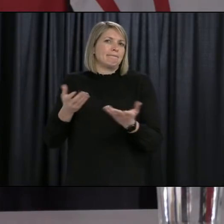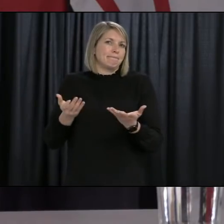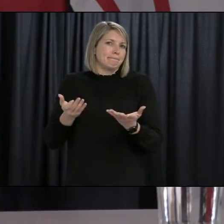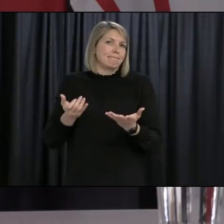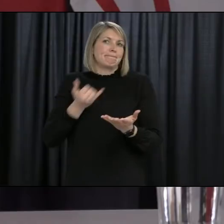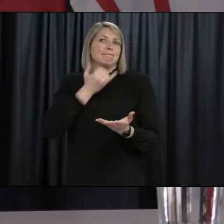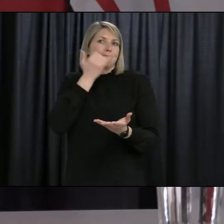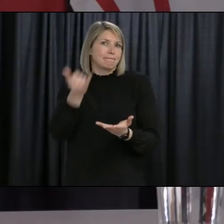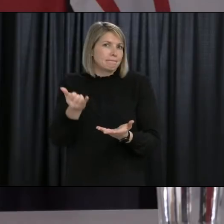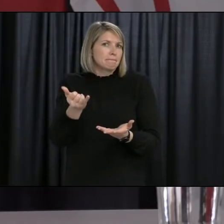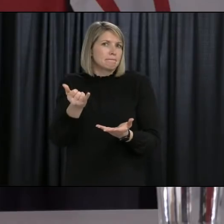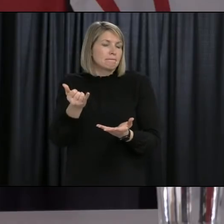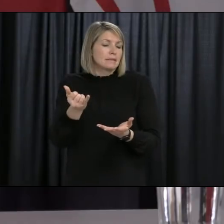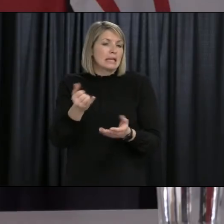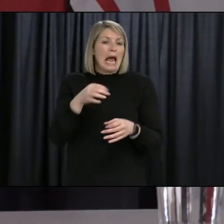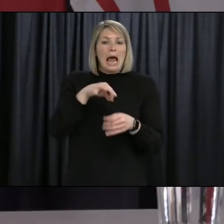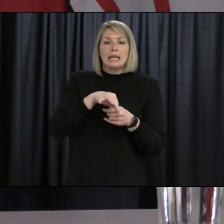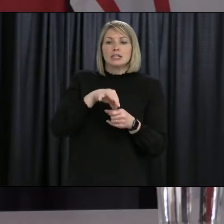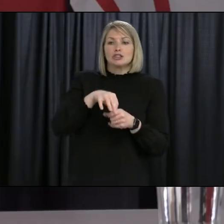the nature of this business.